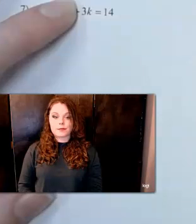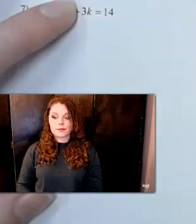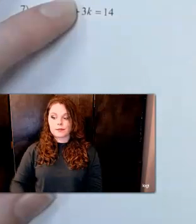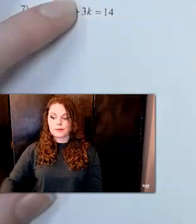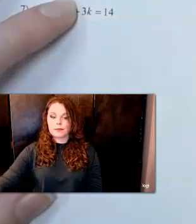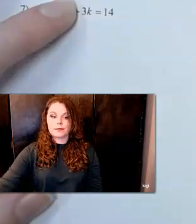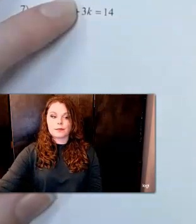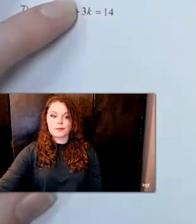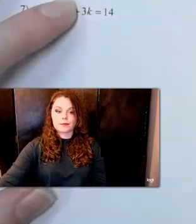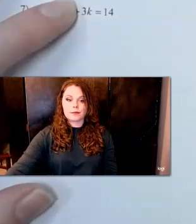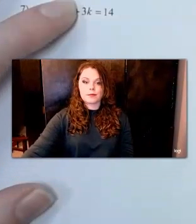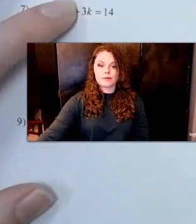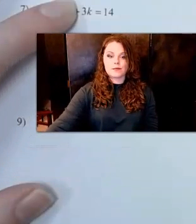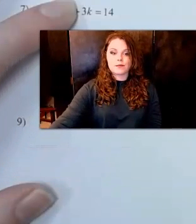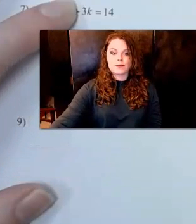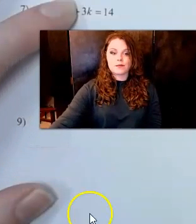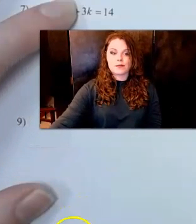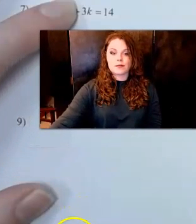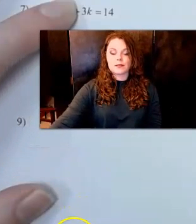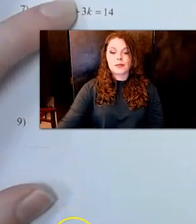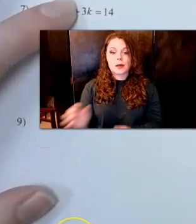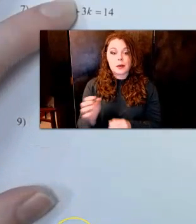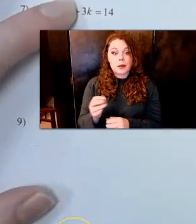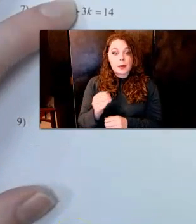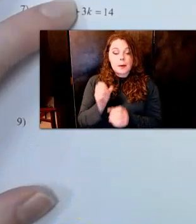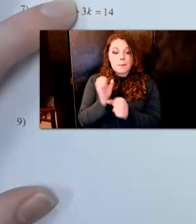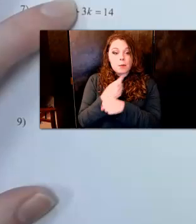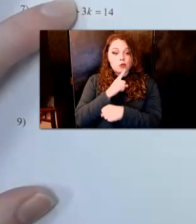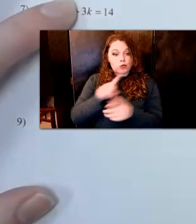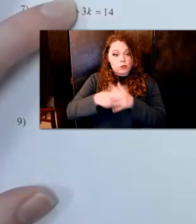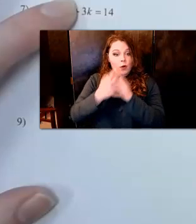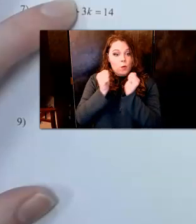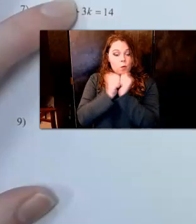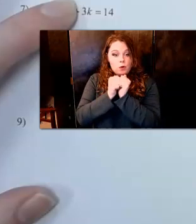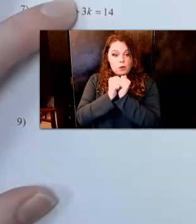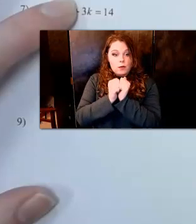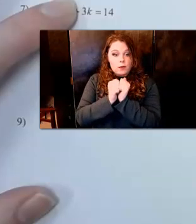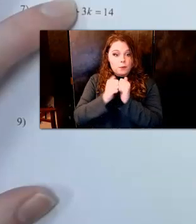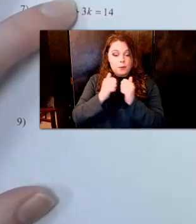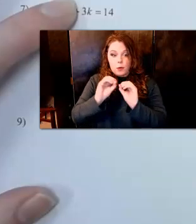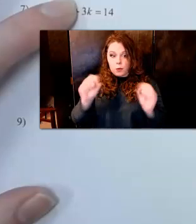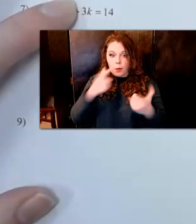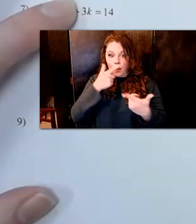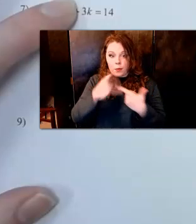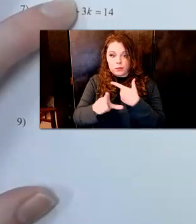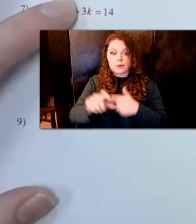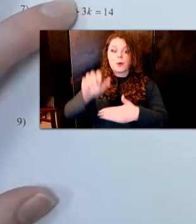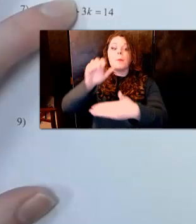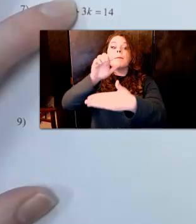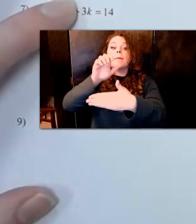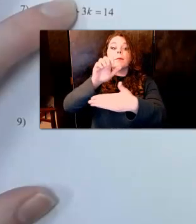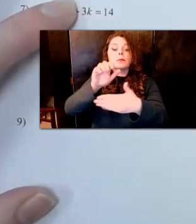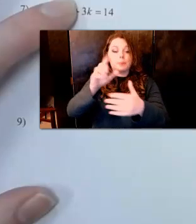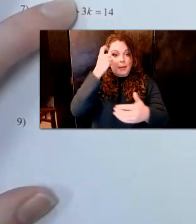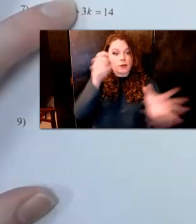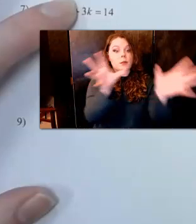Starting with the one that's not attached to the variable first, you use your inverse operation, so minus 24 from both